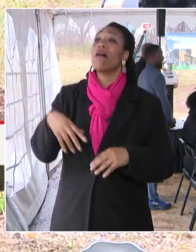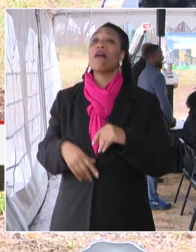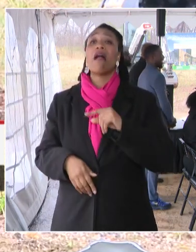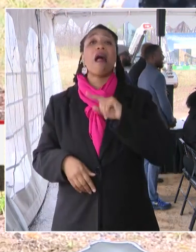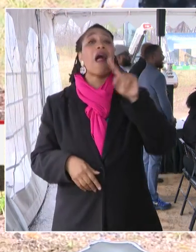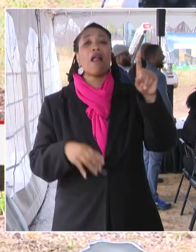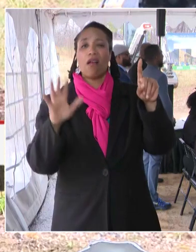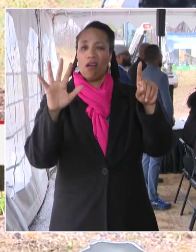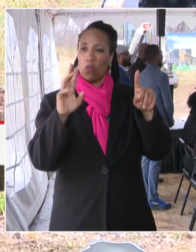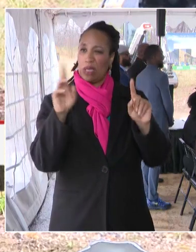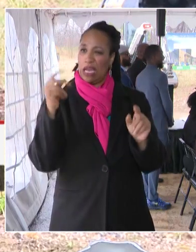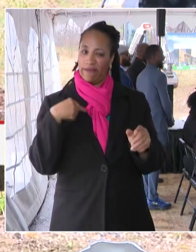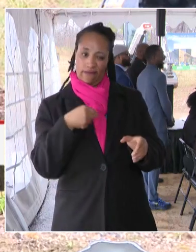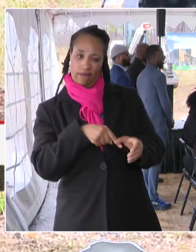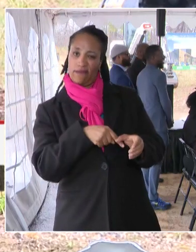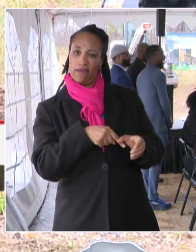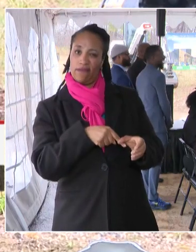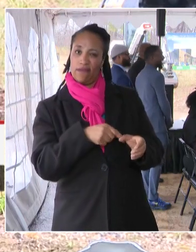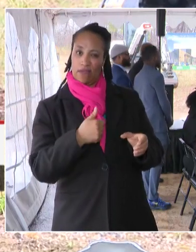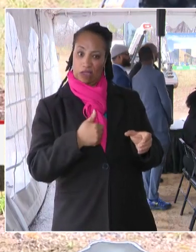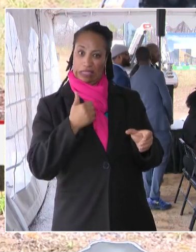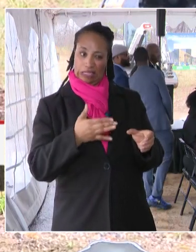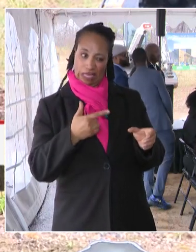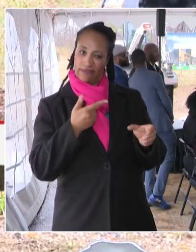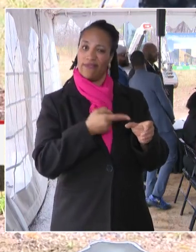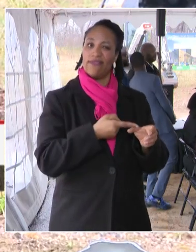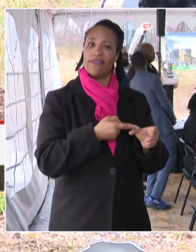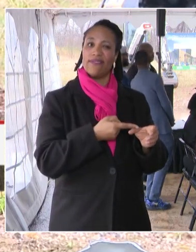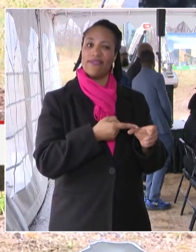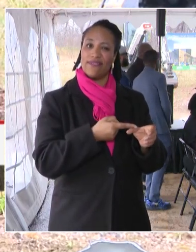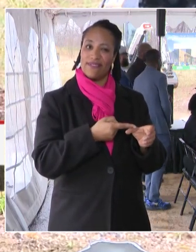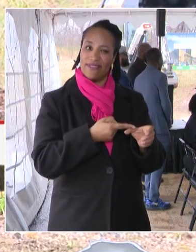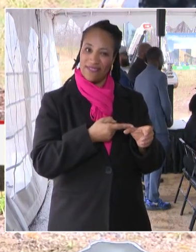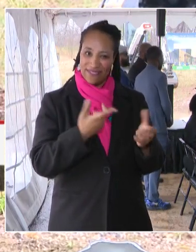stood up for everybody else. Stand up for me.